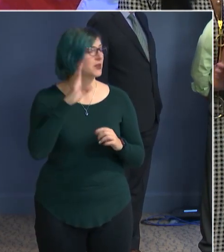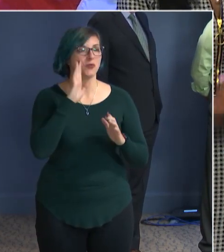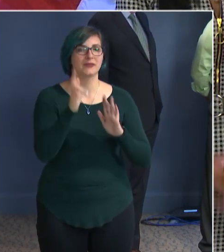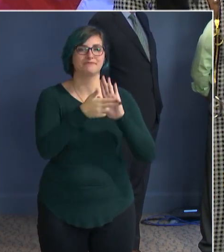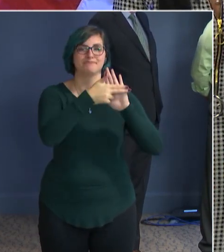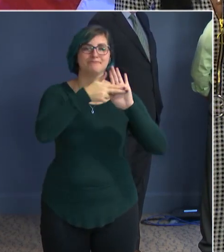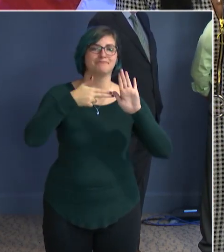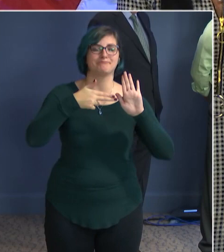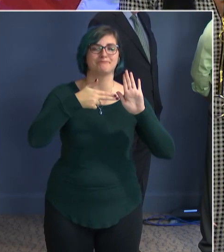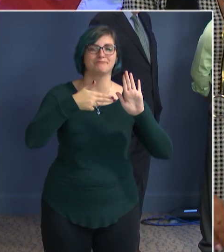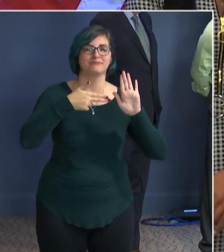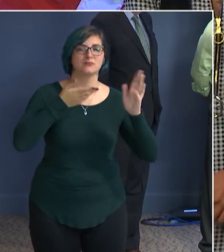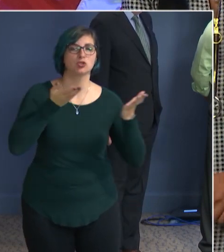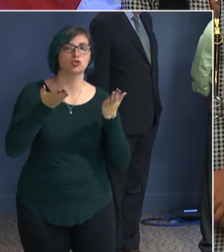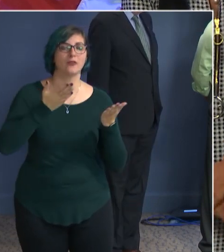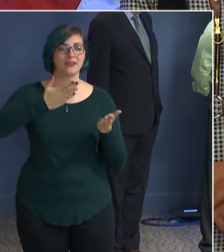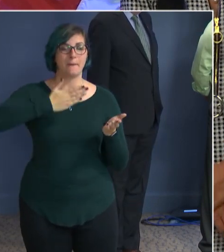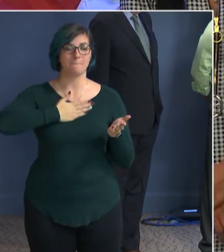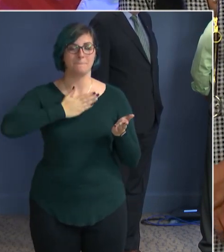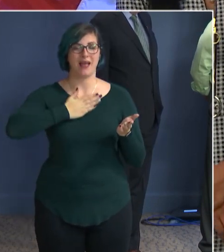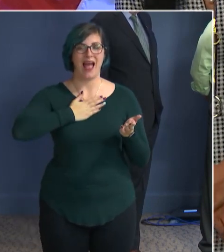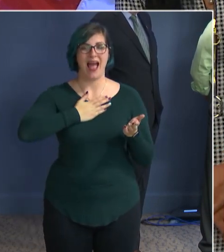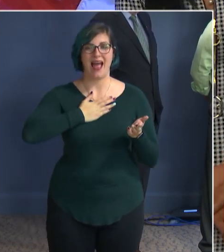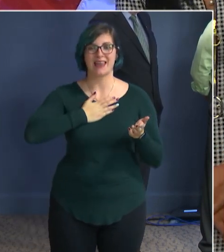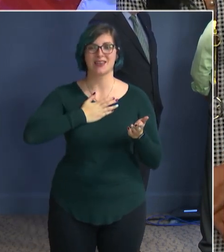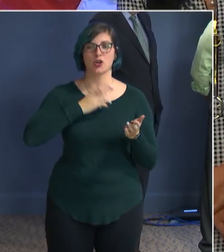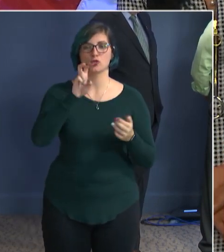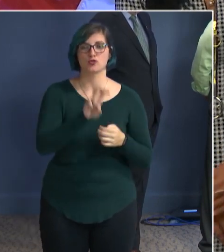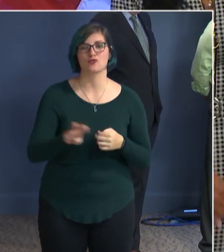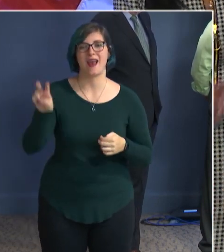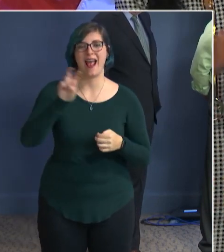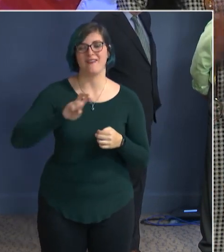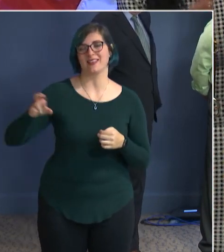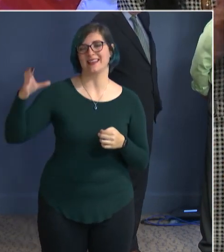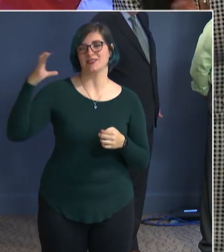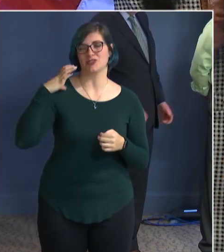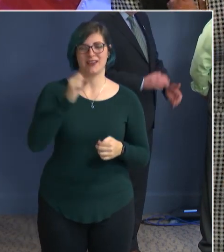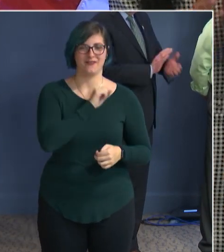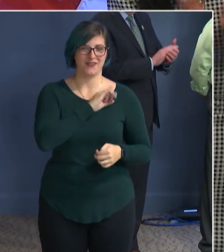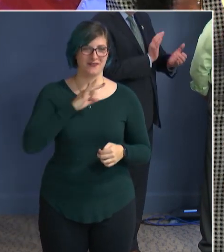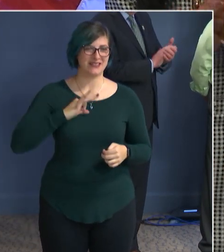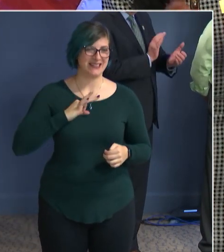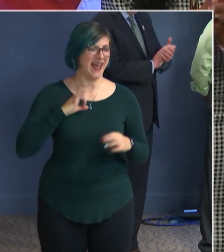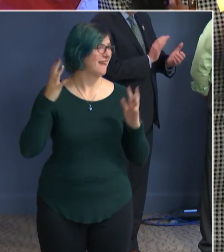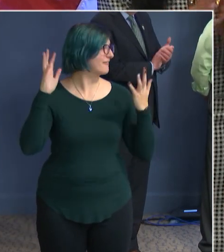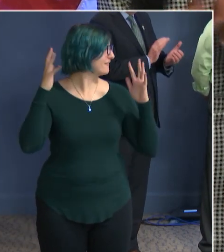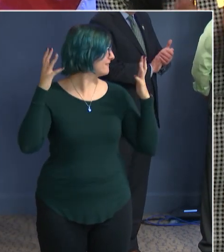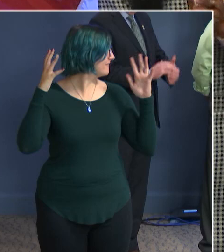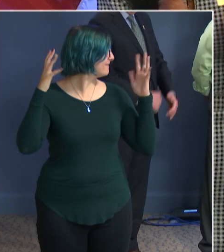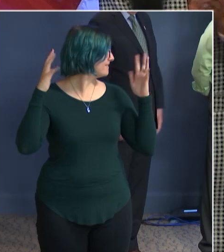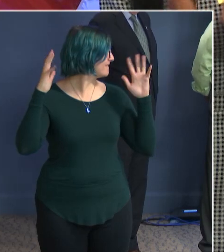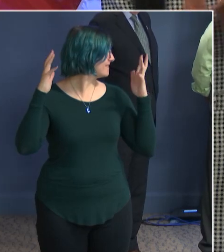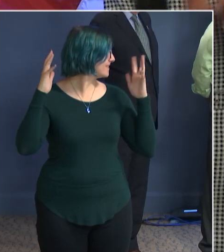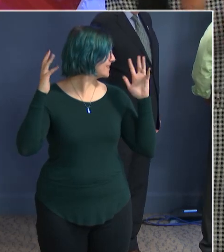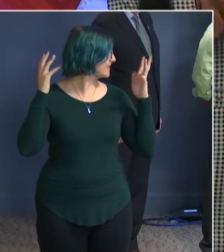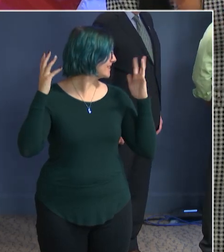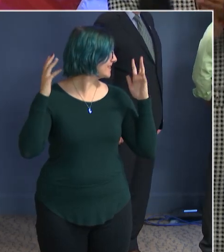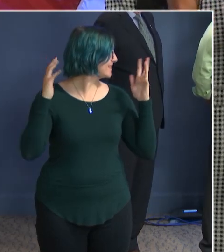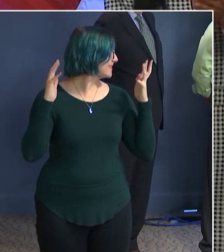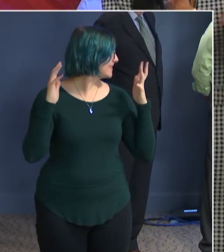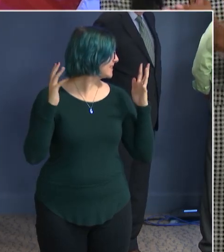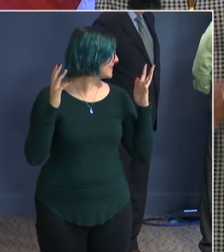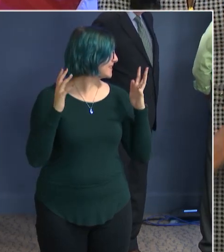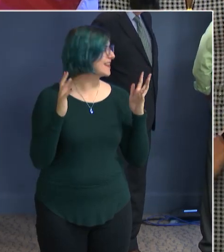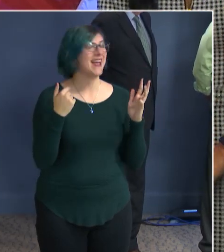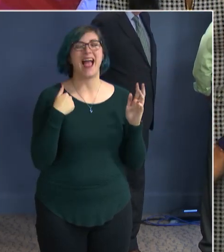to serve as my traveling chief of staff. So congratulations, Jasmine. And